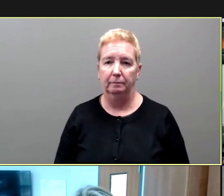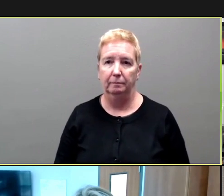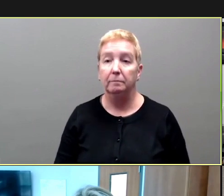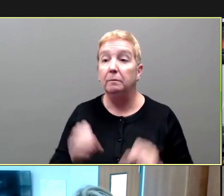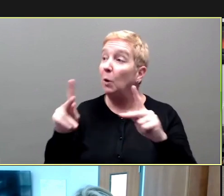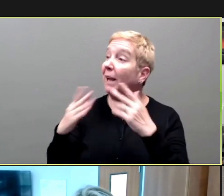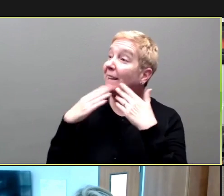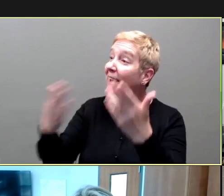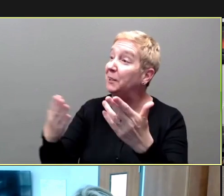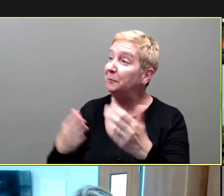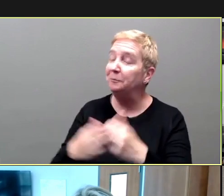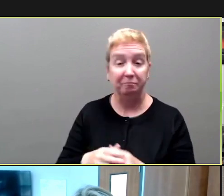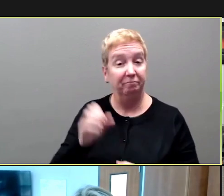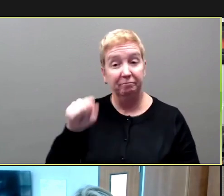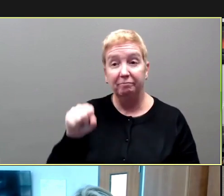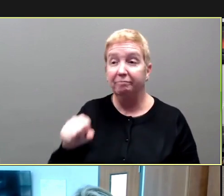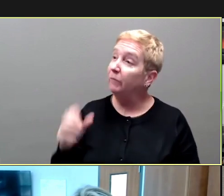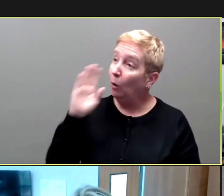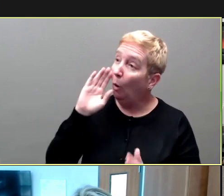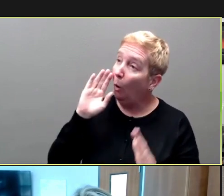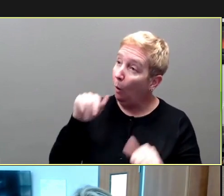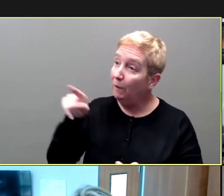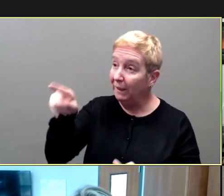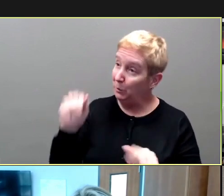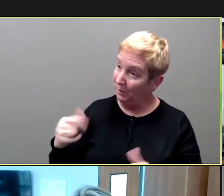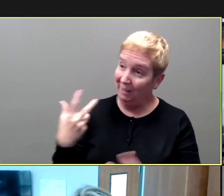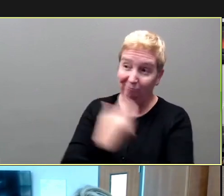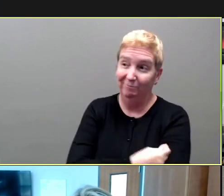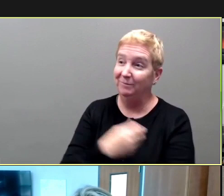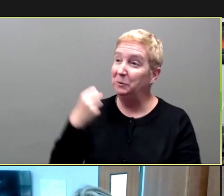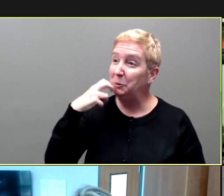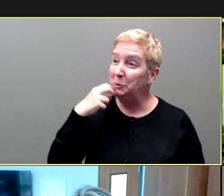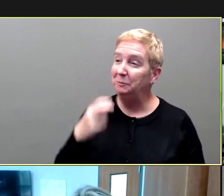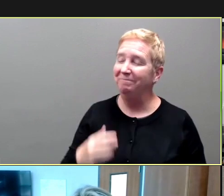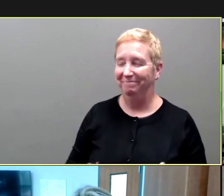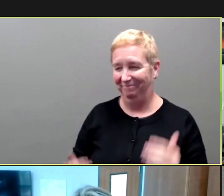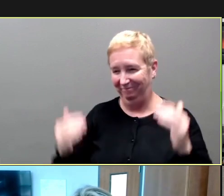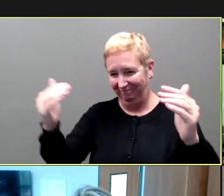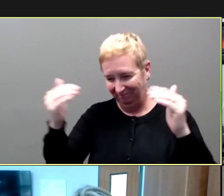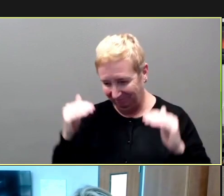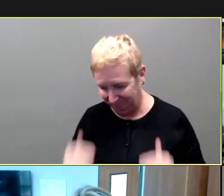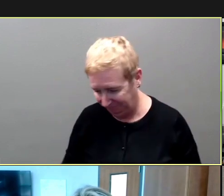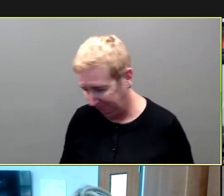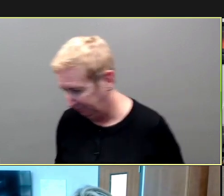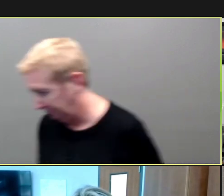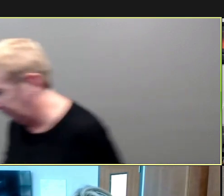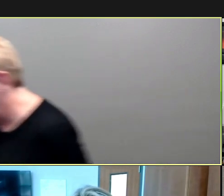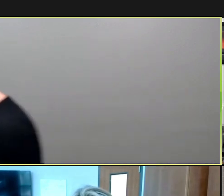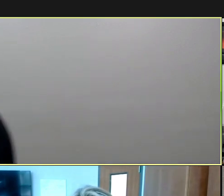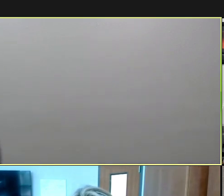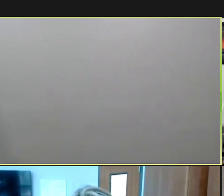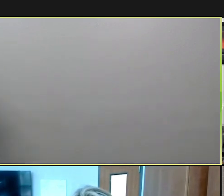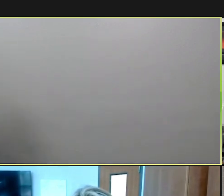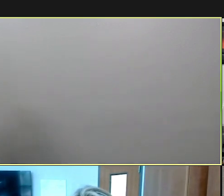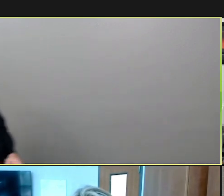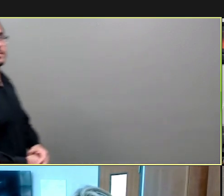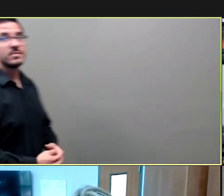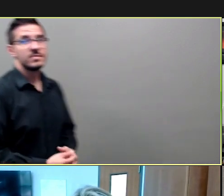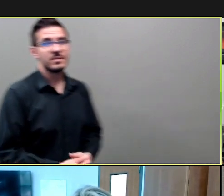Okay, thank you. So yeah, hopefully you can get your shots in. All right. Thank you, Ryan. Next, we're going to go